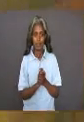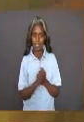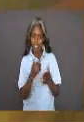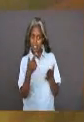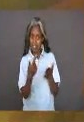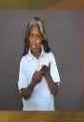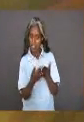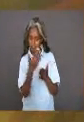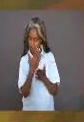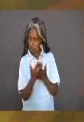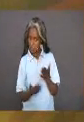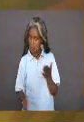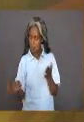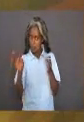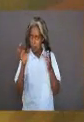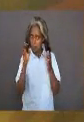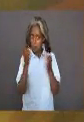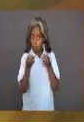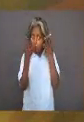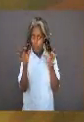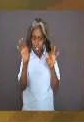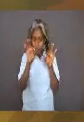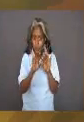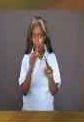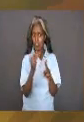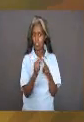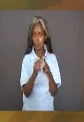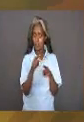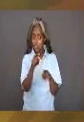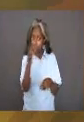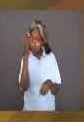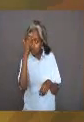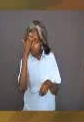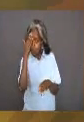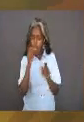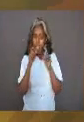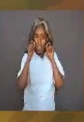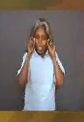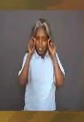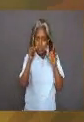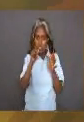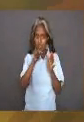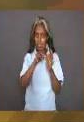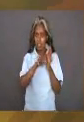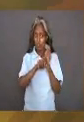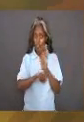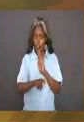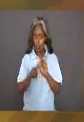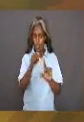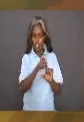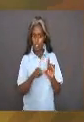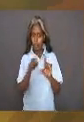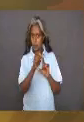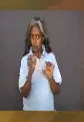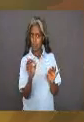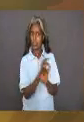Here are some more important terms you should know to understand the values of